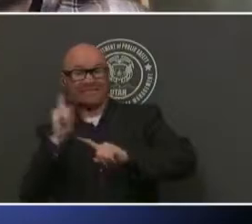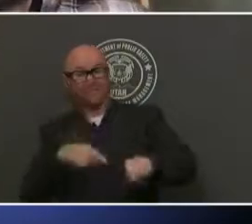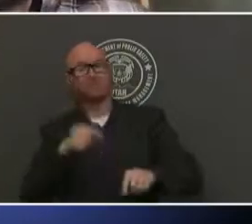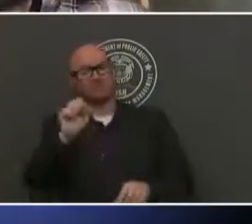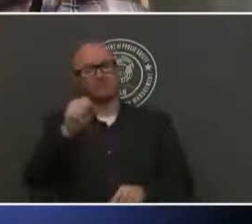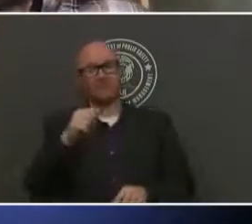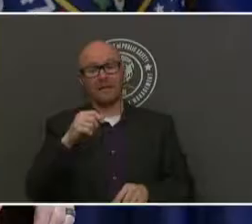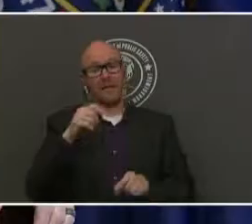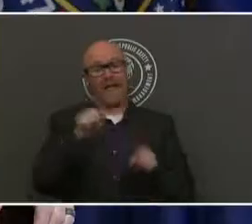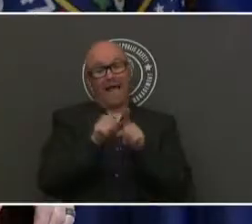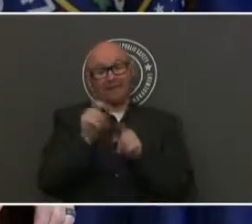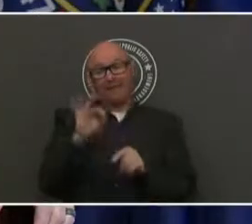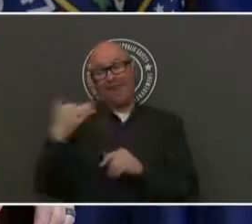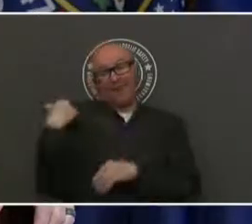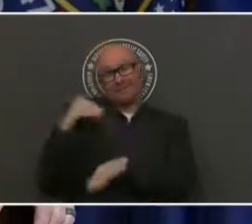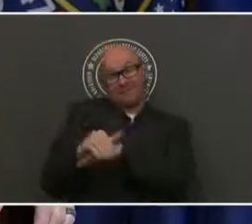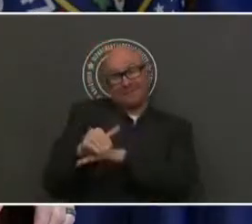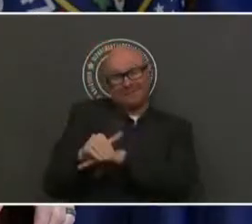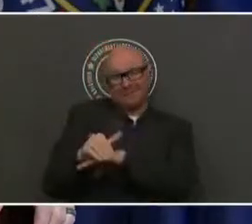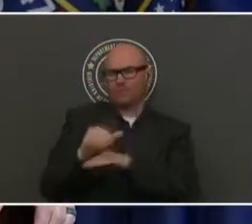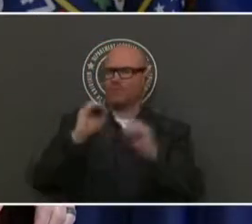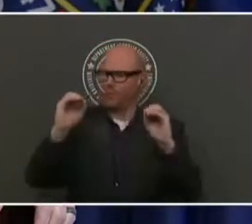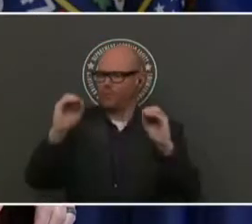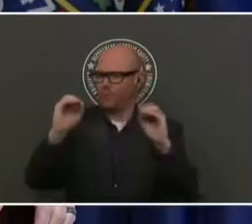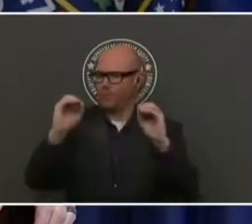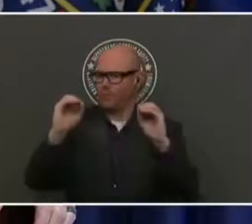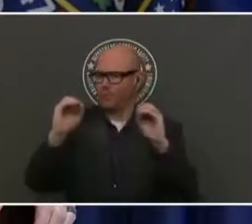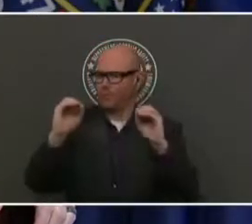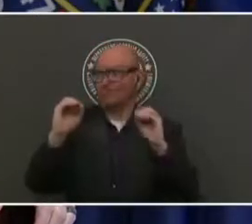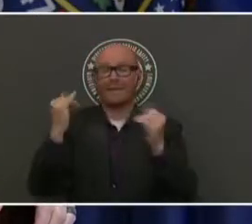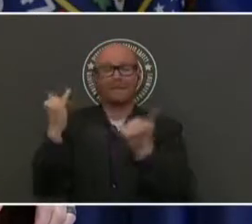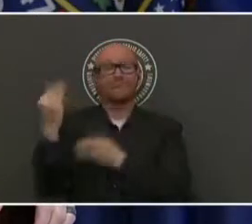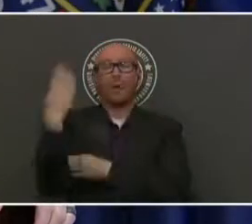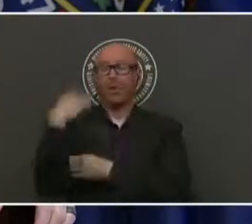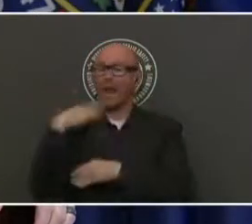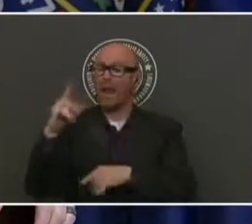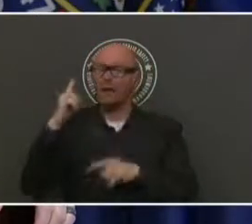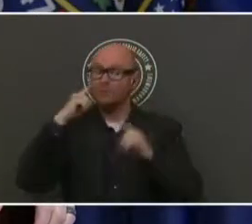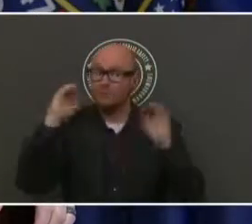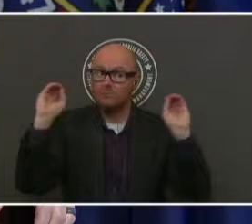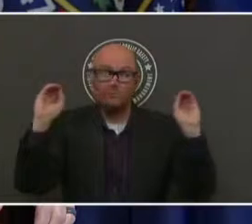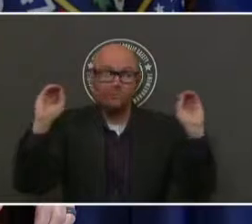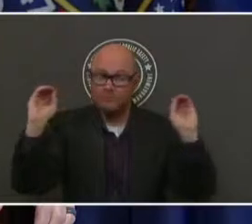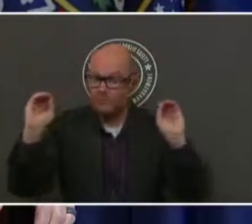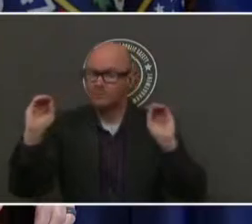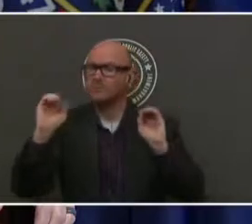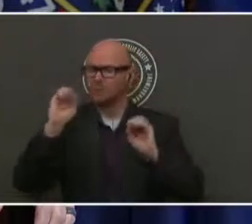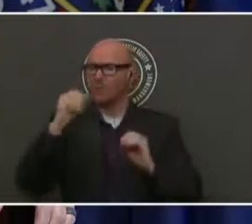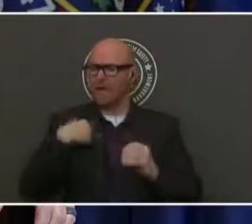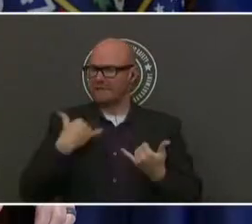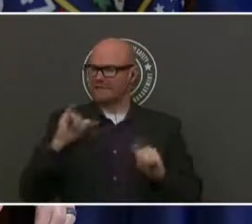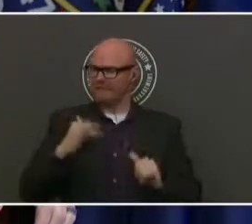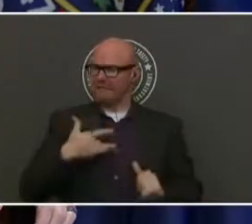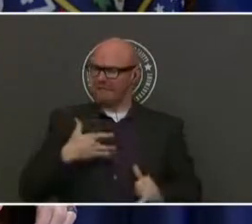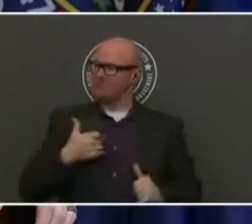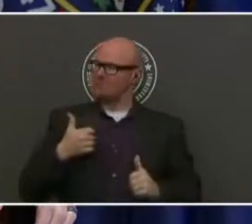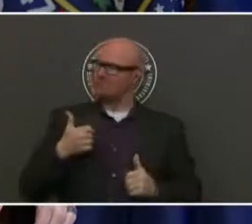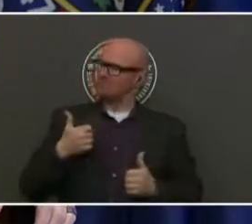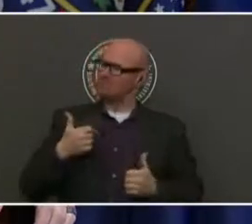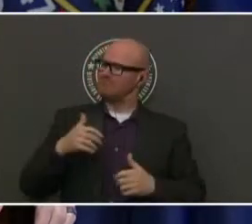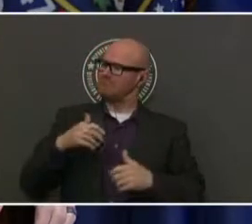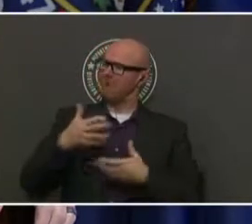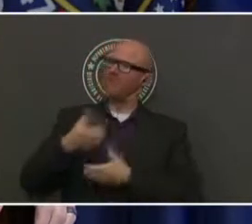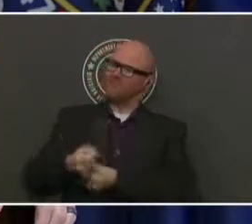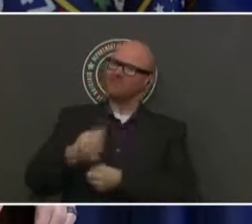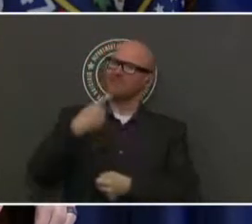was anything this morning. As of last night, we have had no reports of this clotting issue at all. I would also